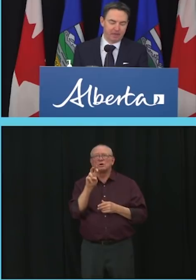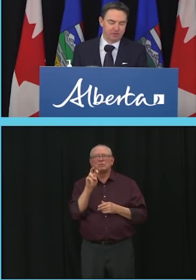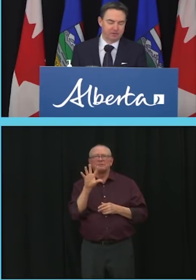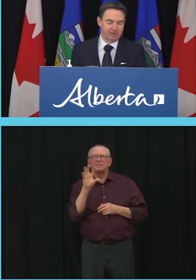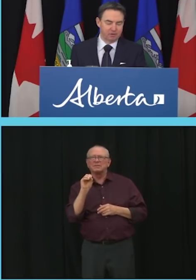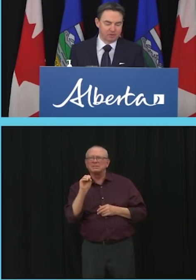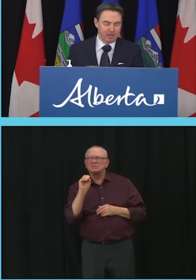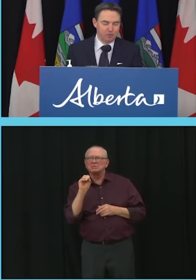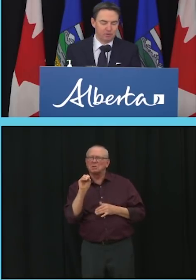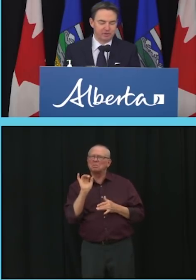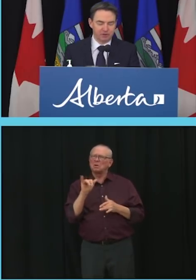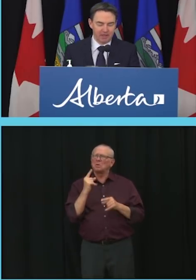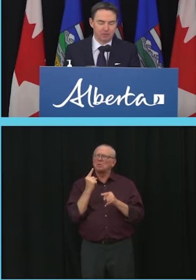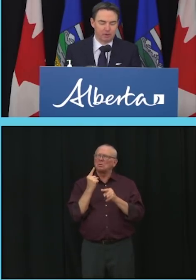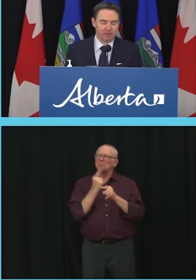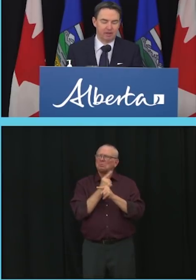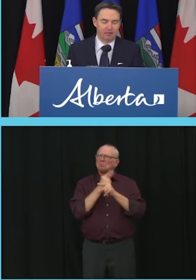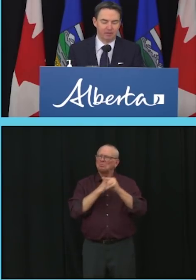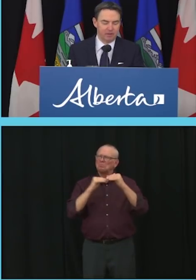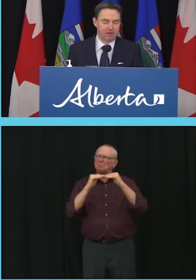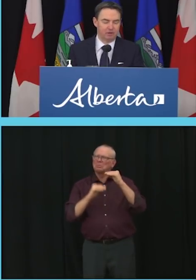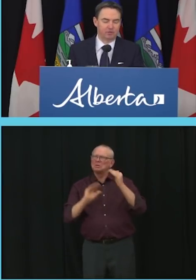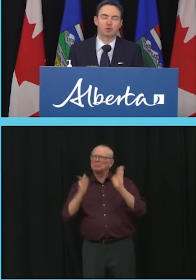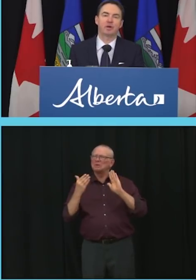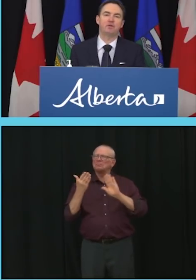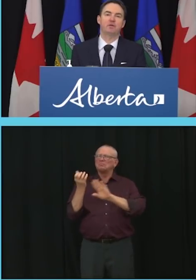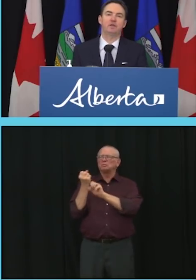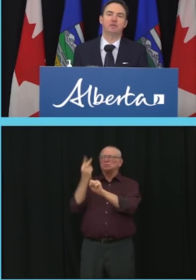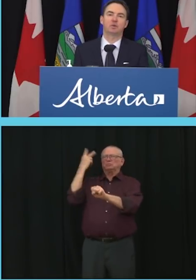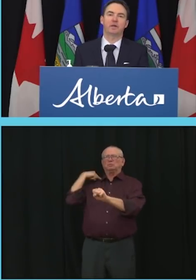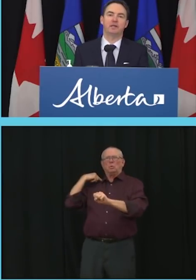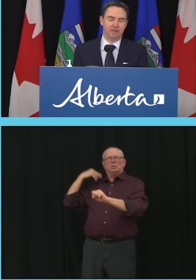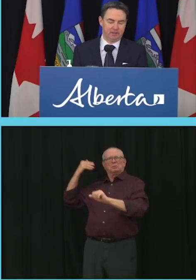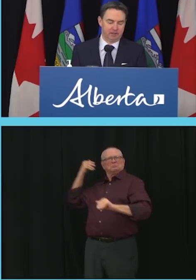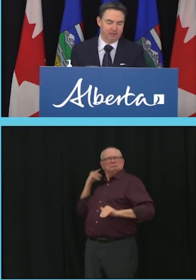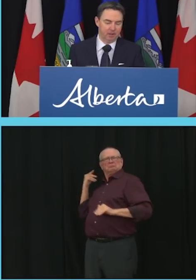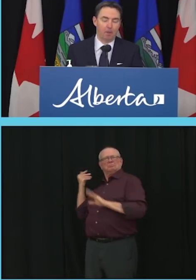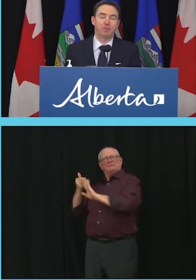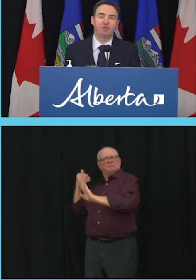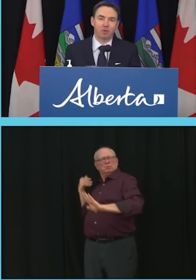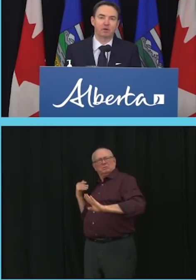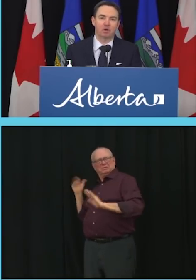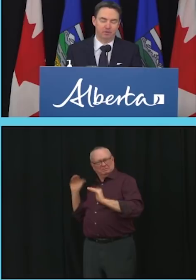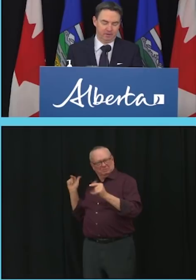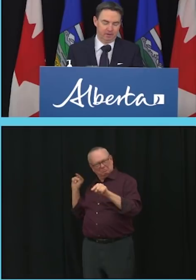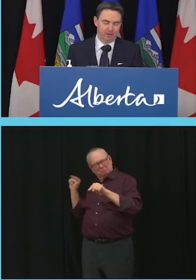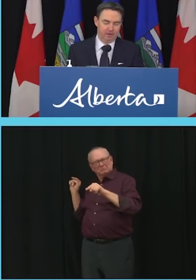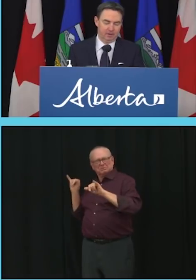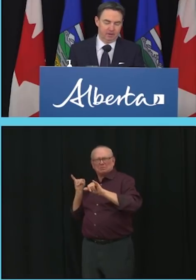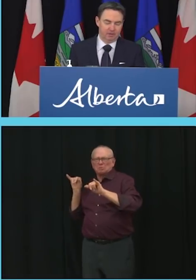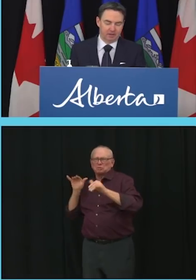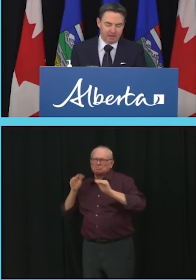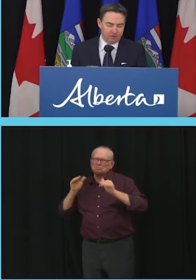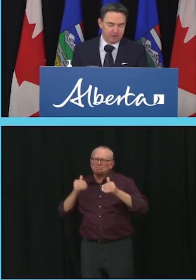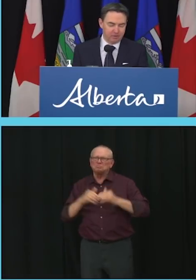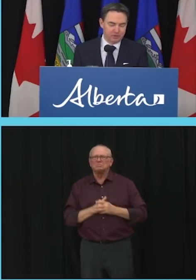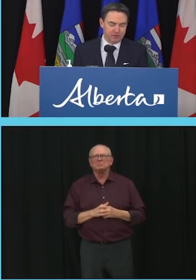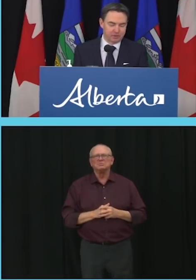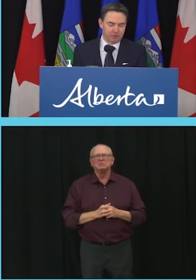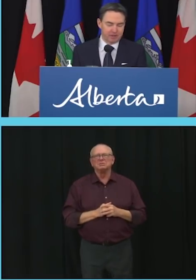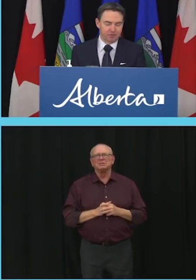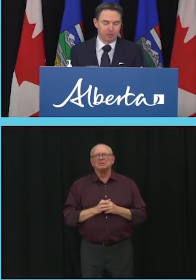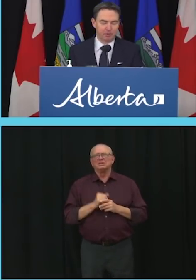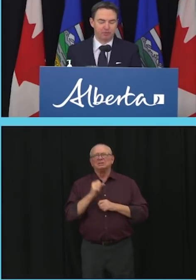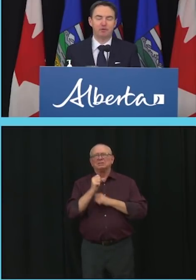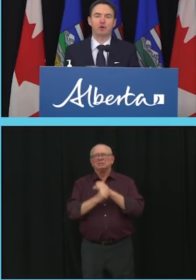number of patients in those same units in January of every year from 2015 to 2019 before COVID. The level in those